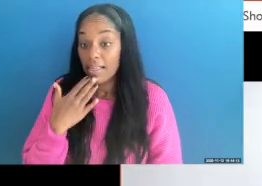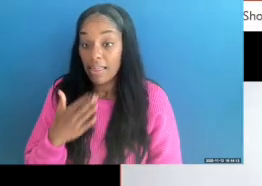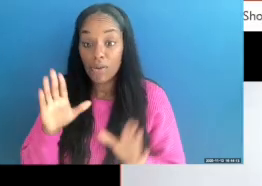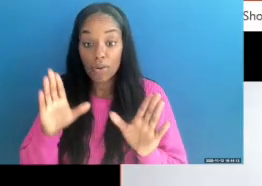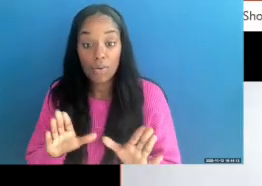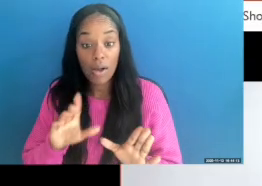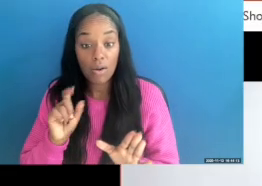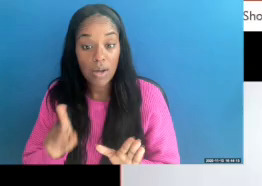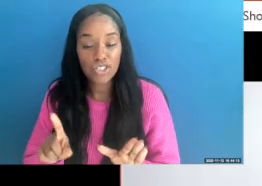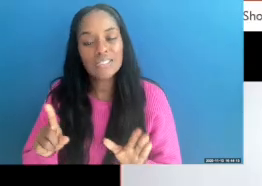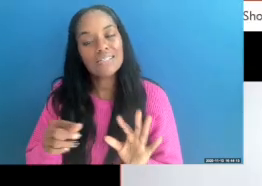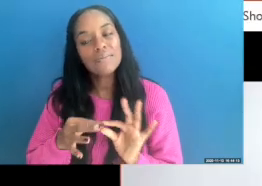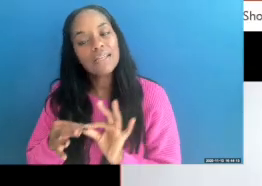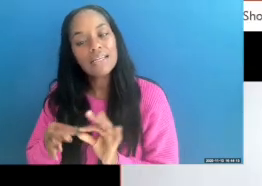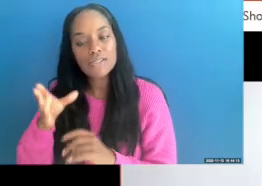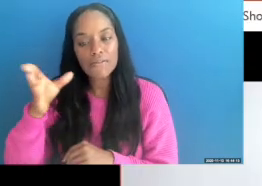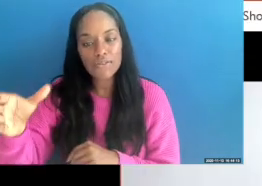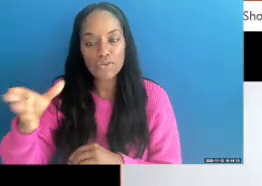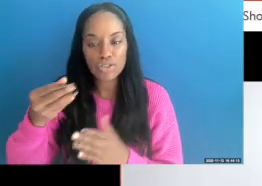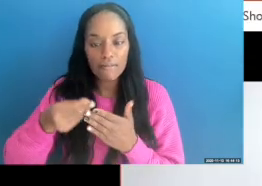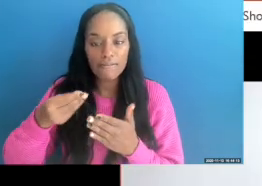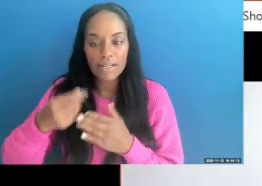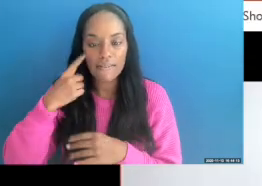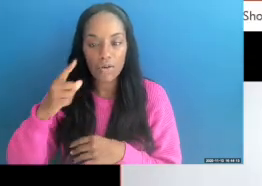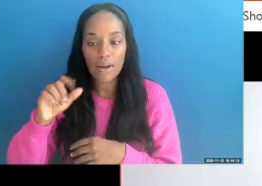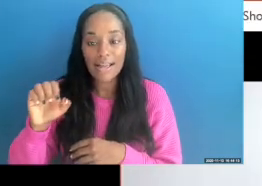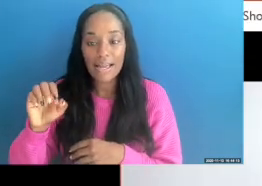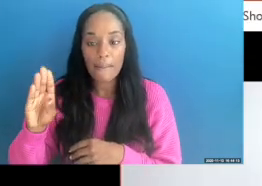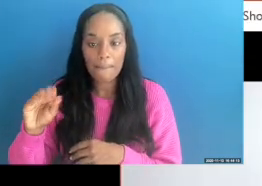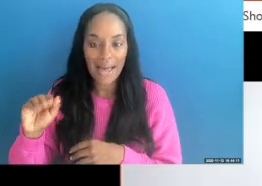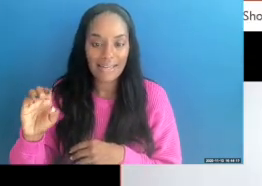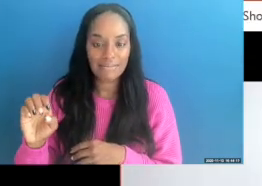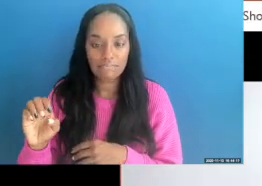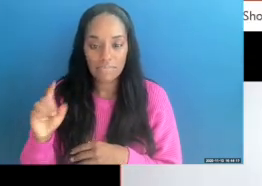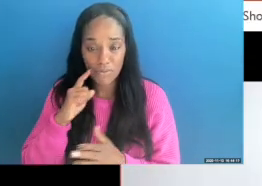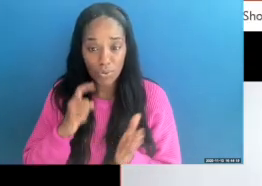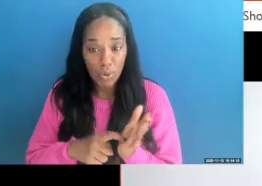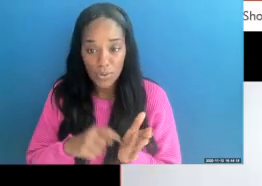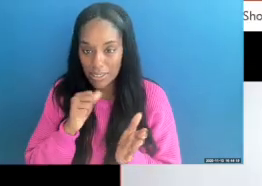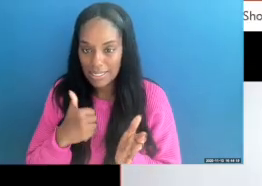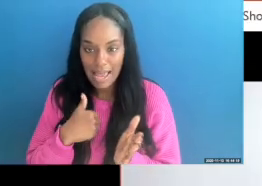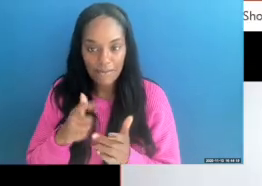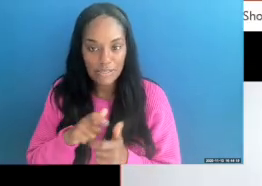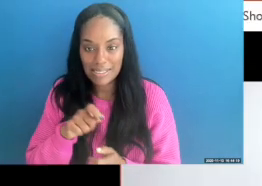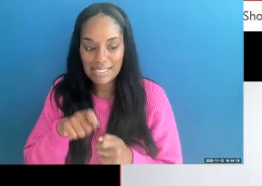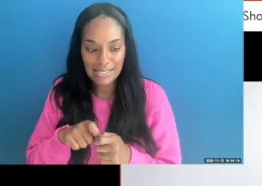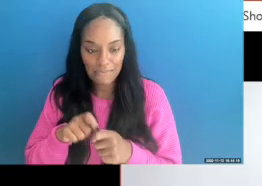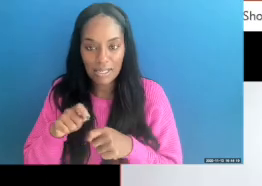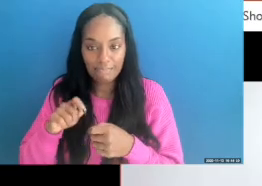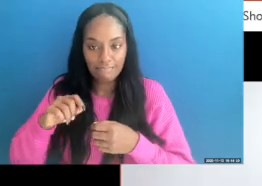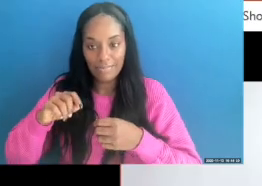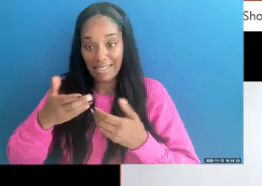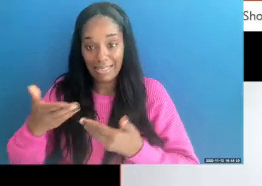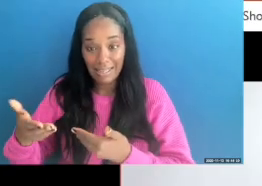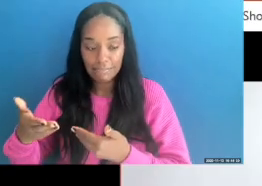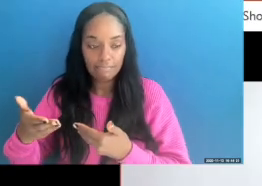Thanks, Jeannie. Good questions. So first, when it comes to future funding for e-bikes, as you did notice in the table, we